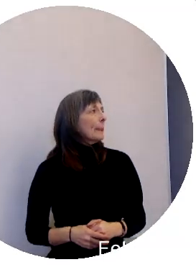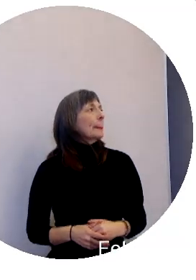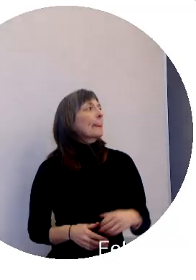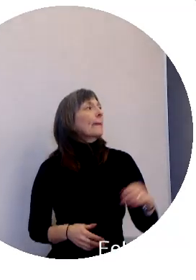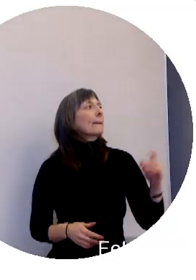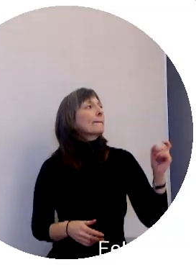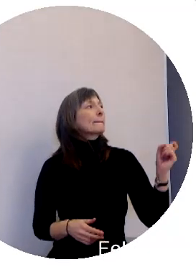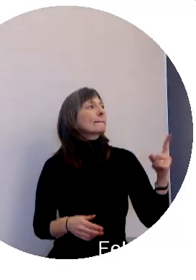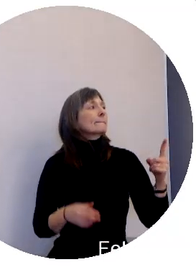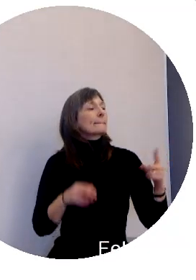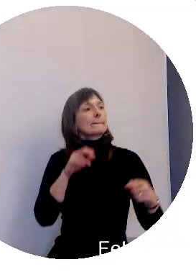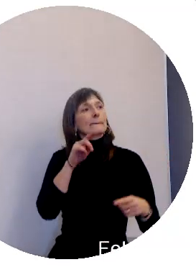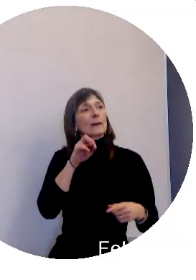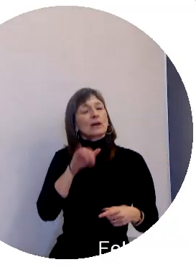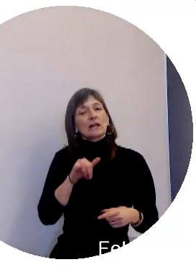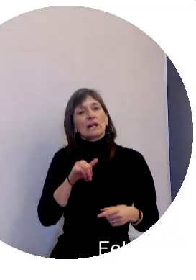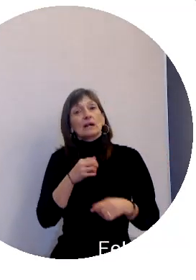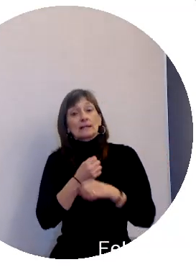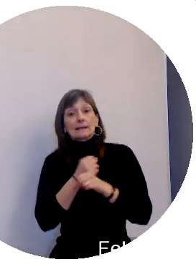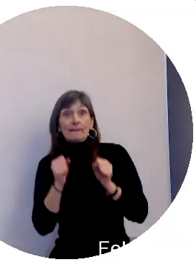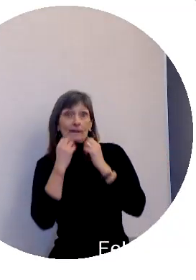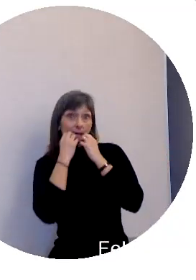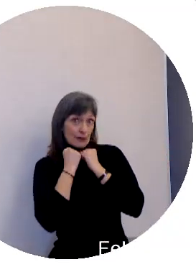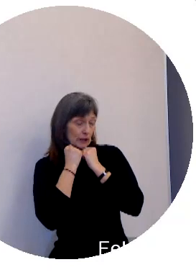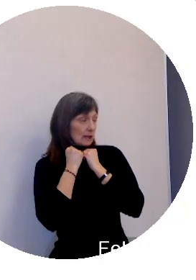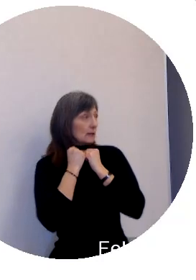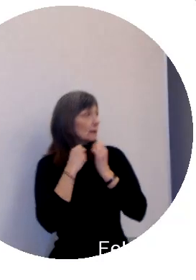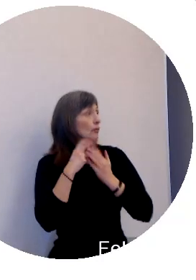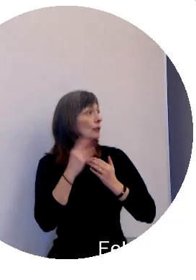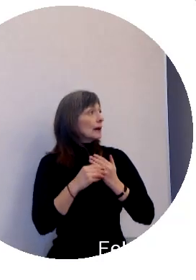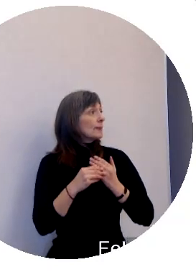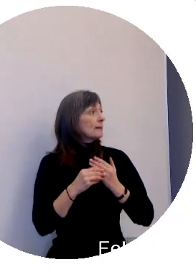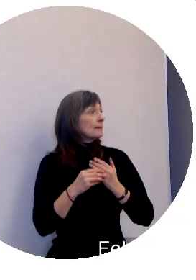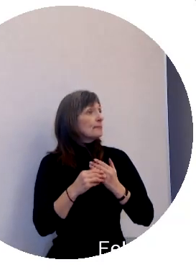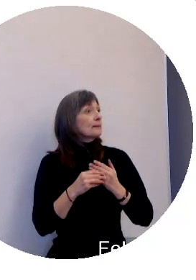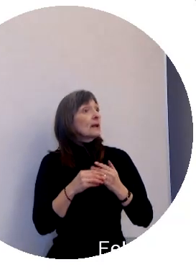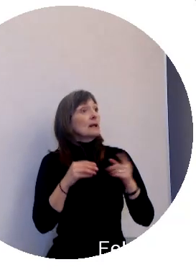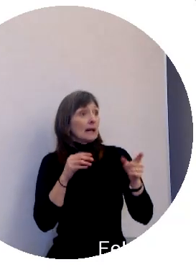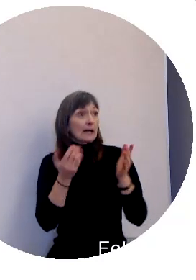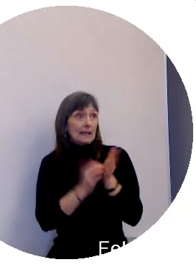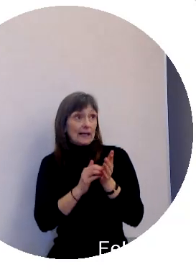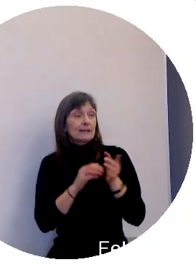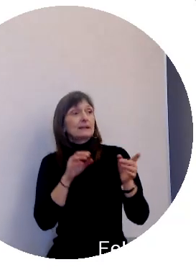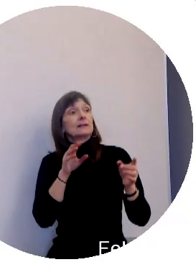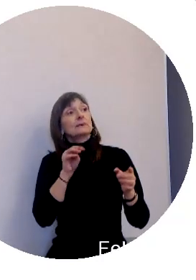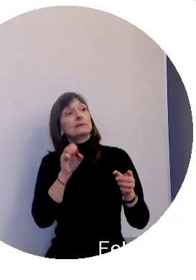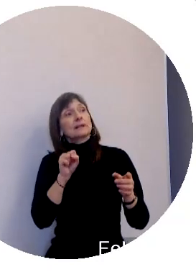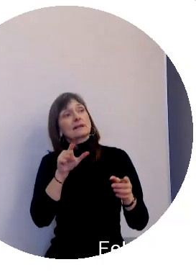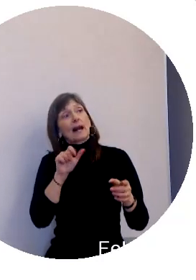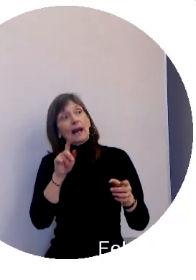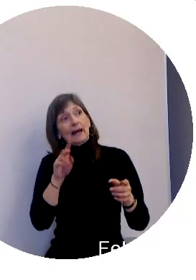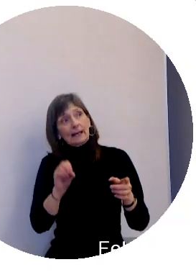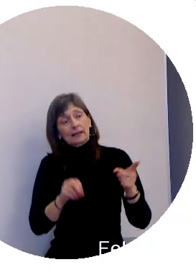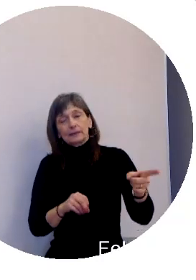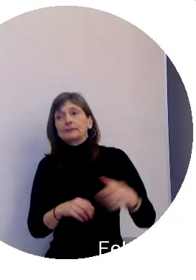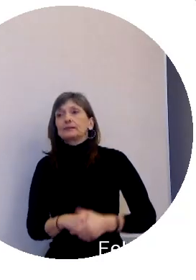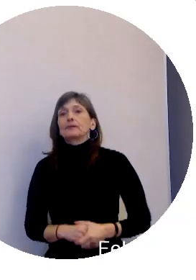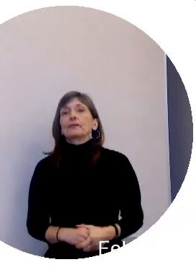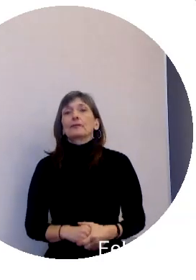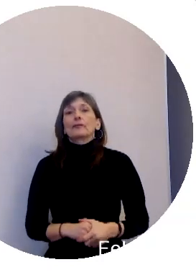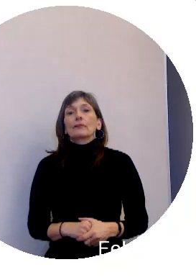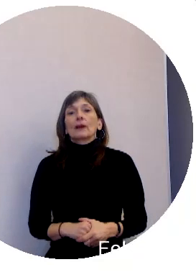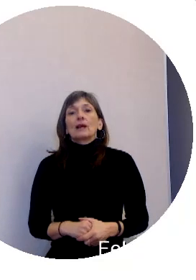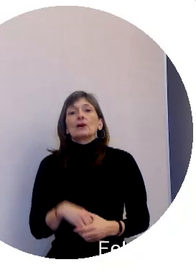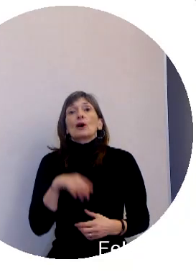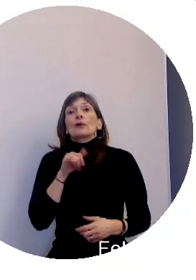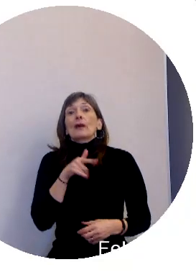With respect to safe and caring, Ms. Lake, if you could carry on. Okay. So under